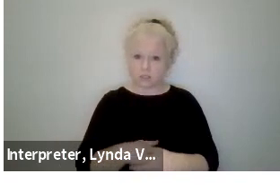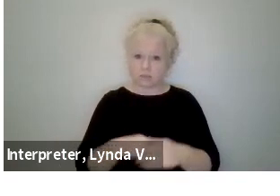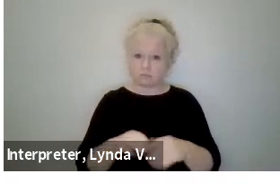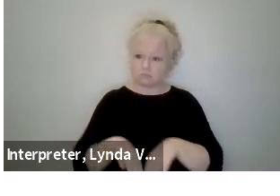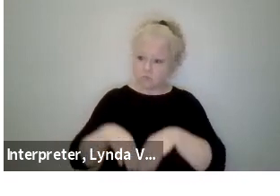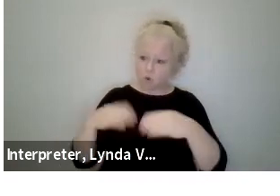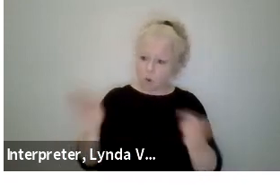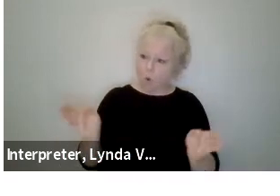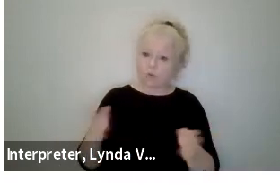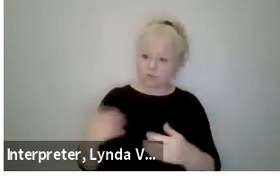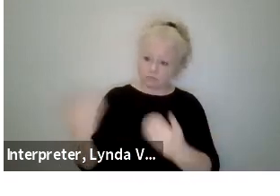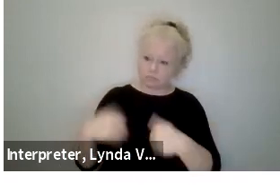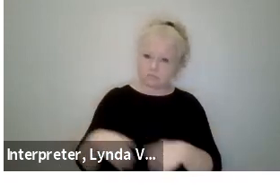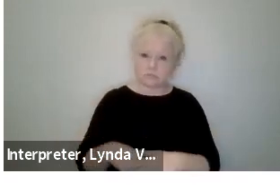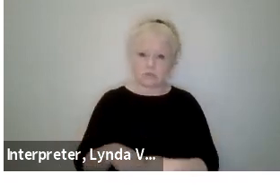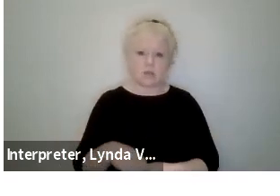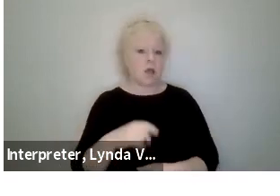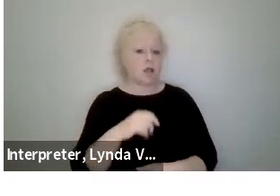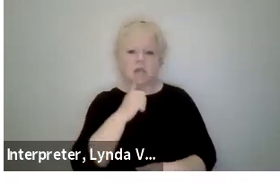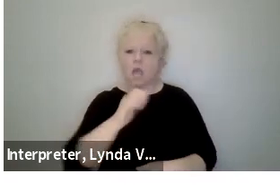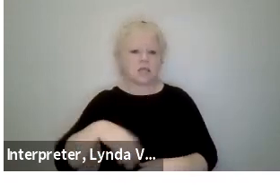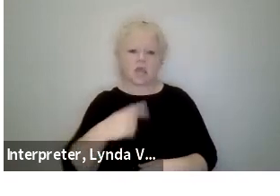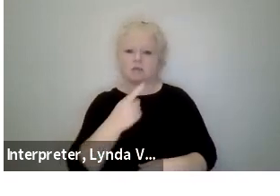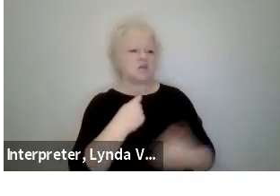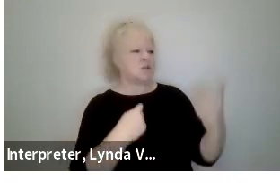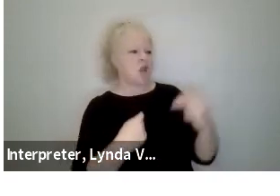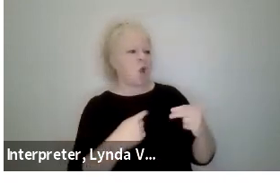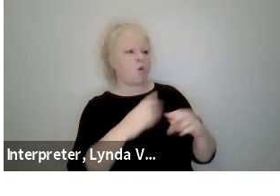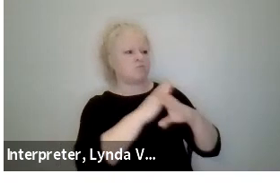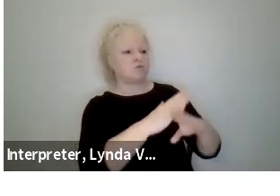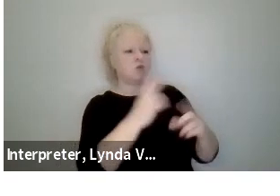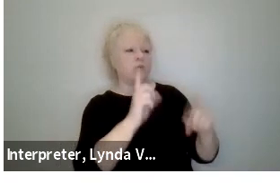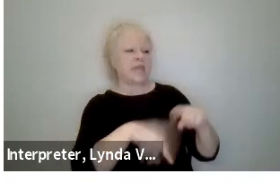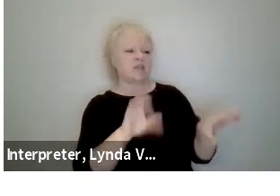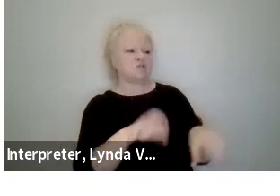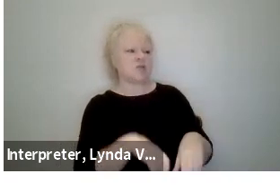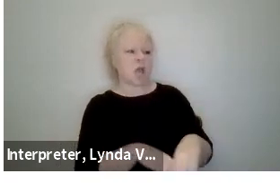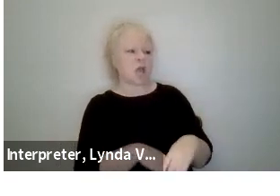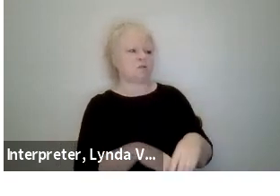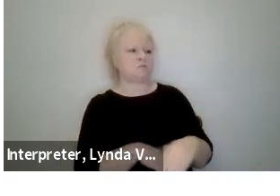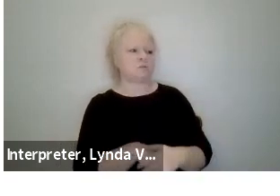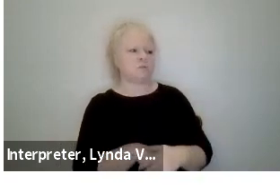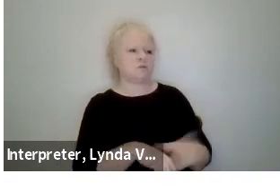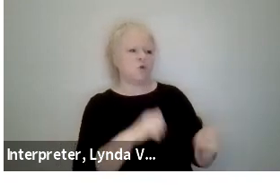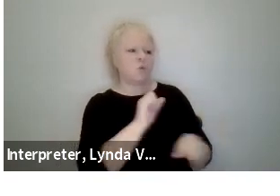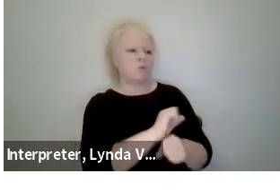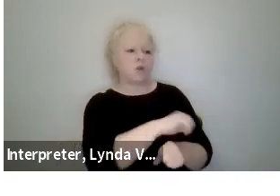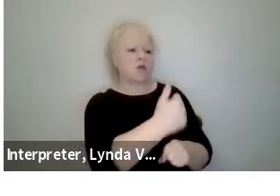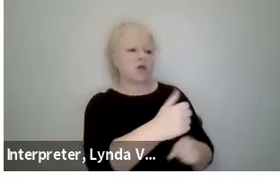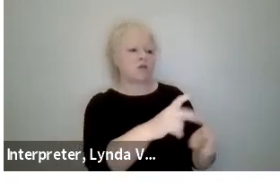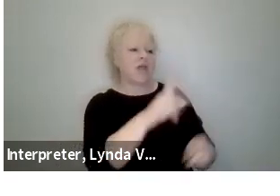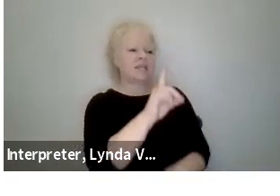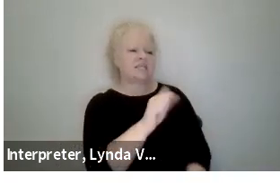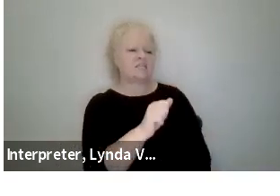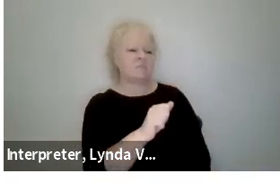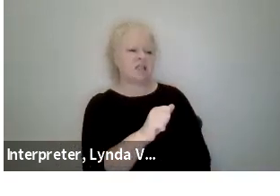place tell us, oh no, we can't do that because, we work with somebody who had a